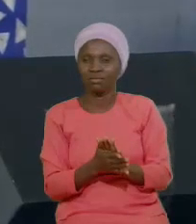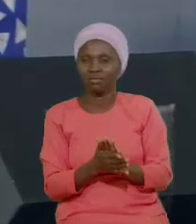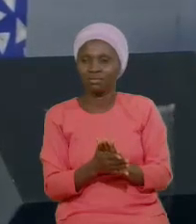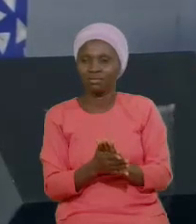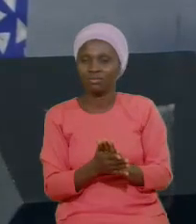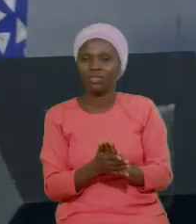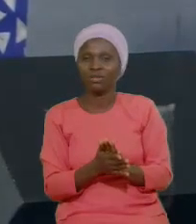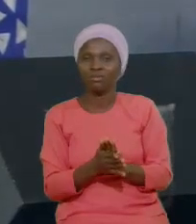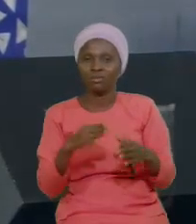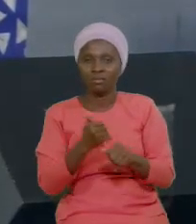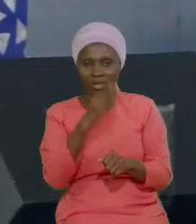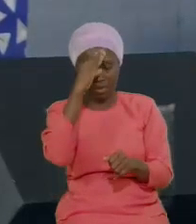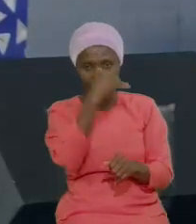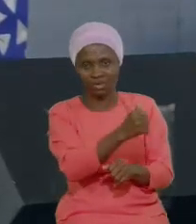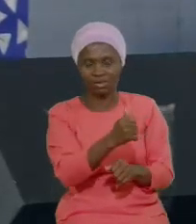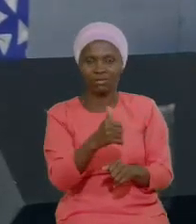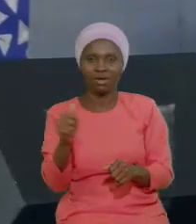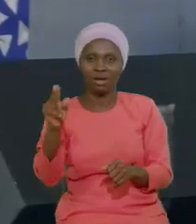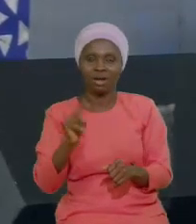unfinished product.